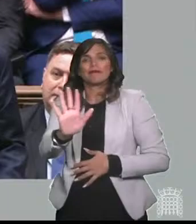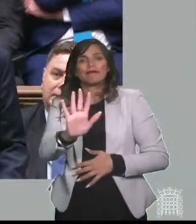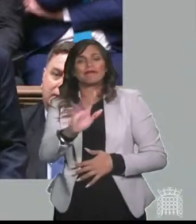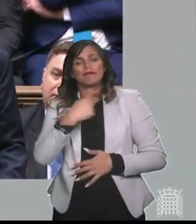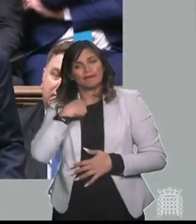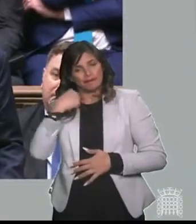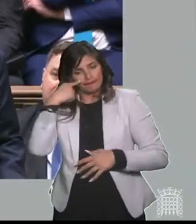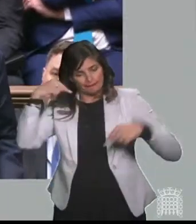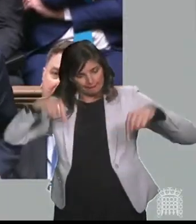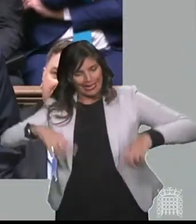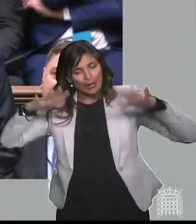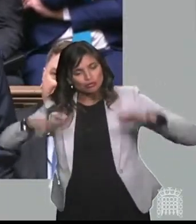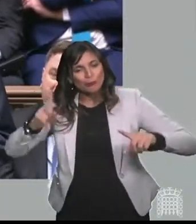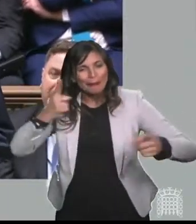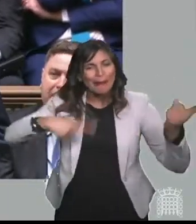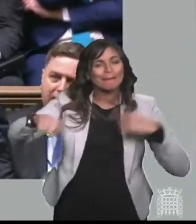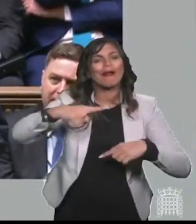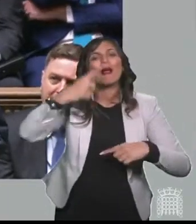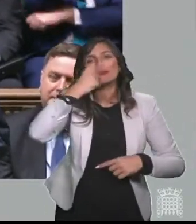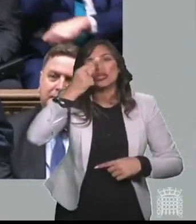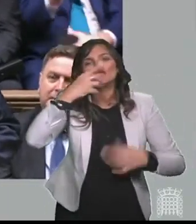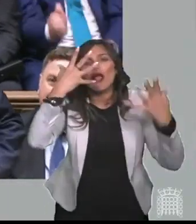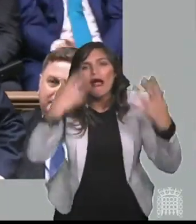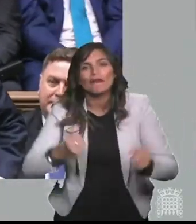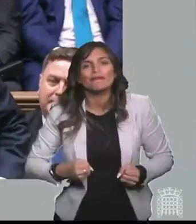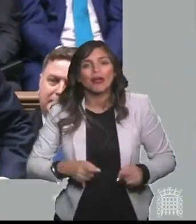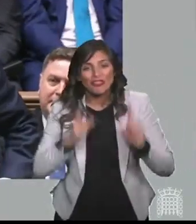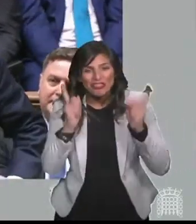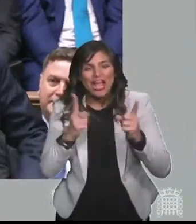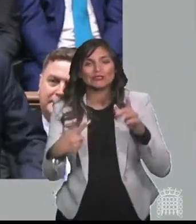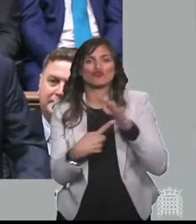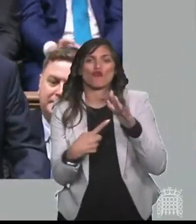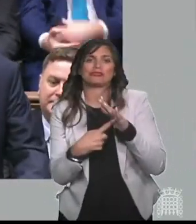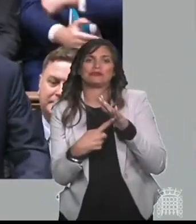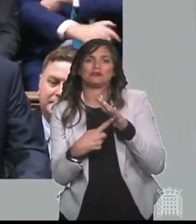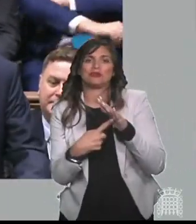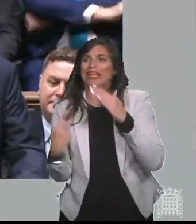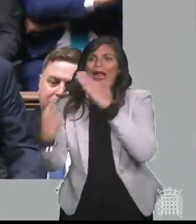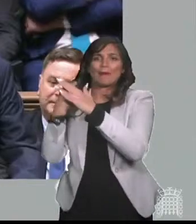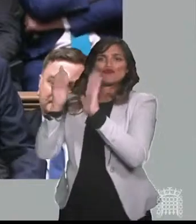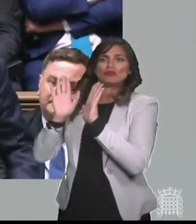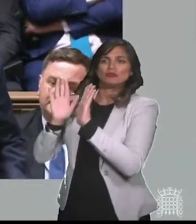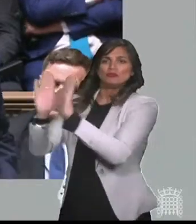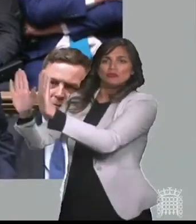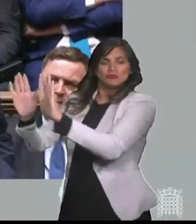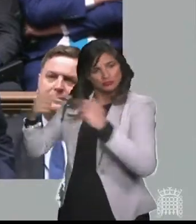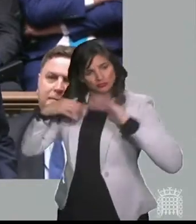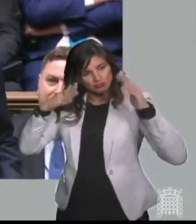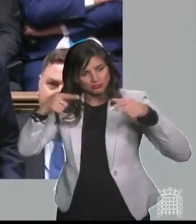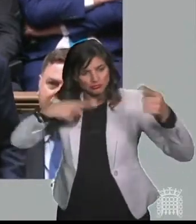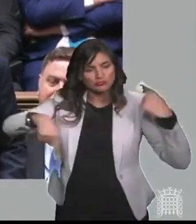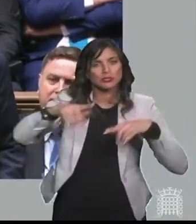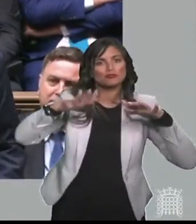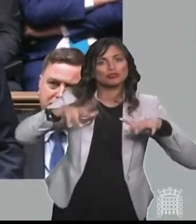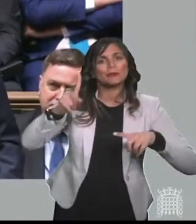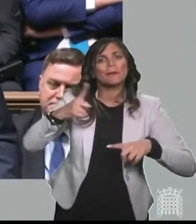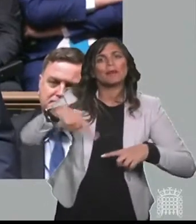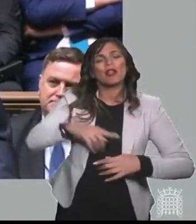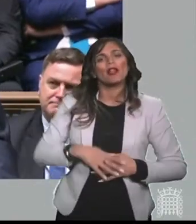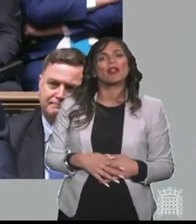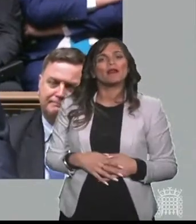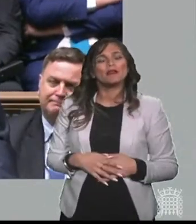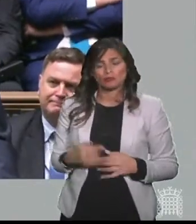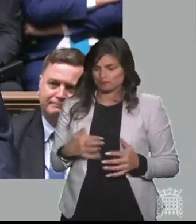right here at home. And we do that with the biggest set of welfare reforms in a decade in today's